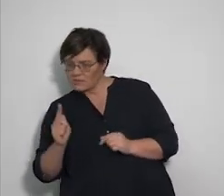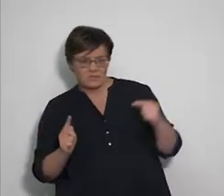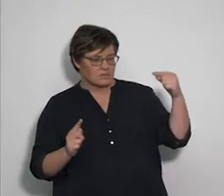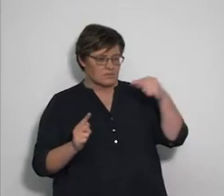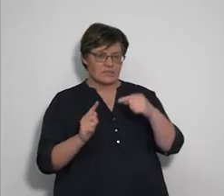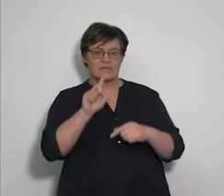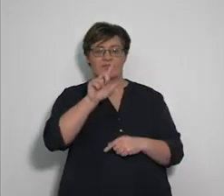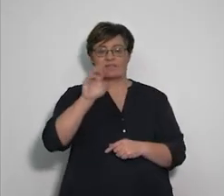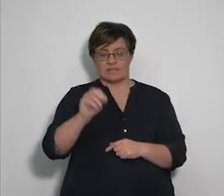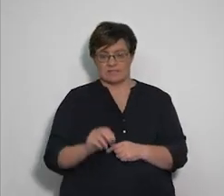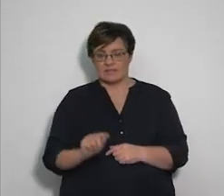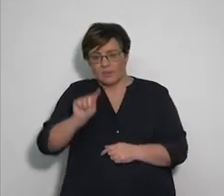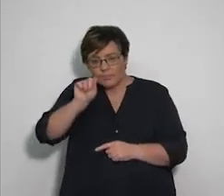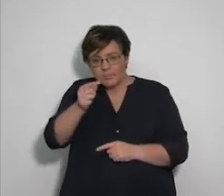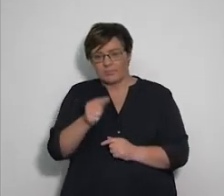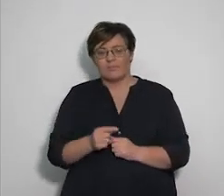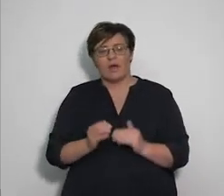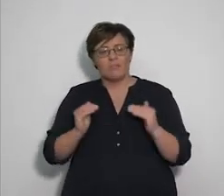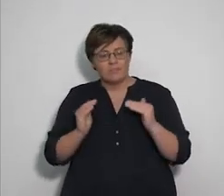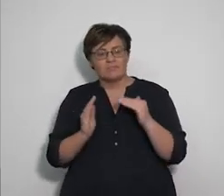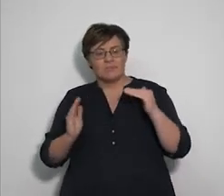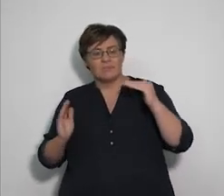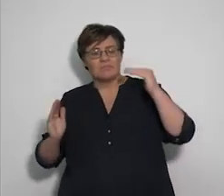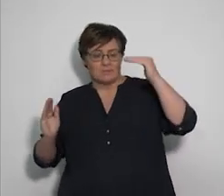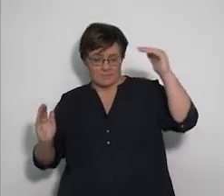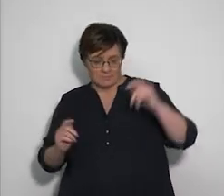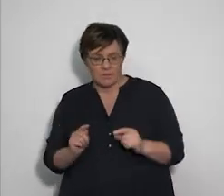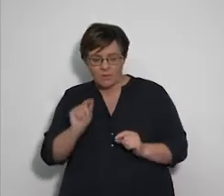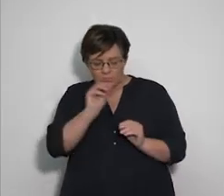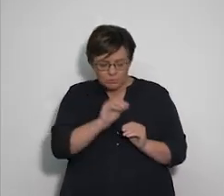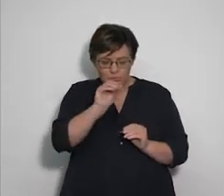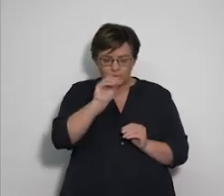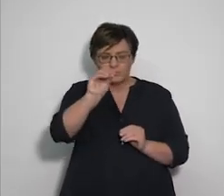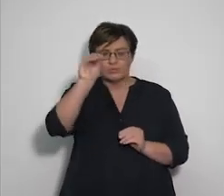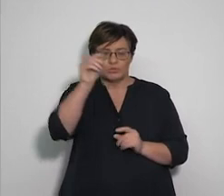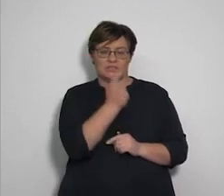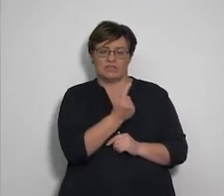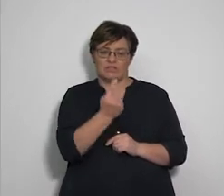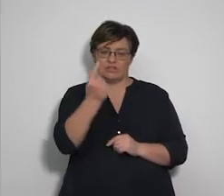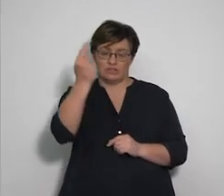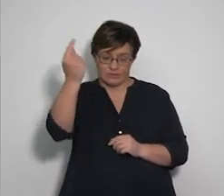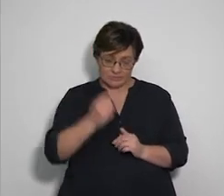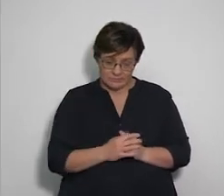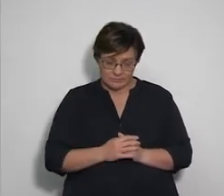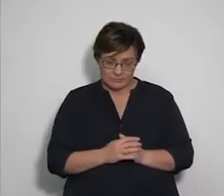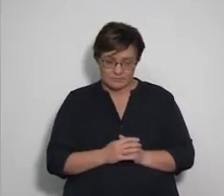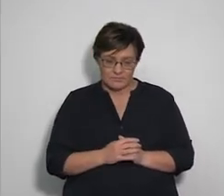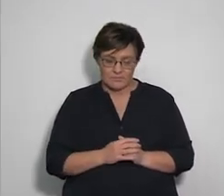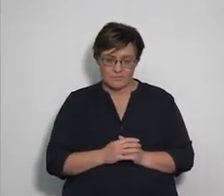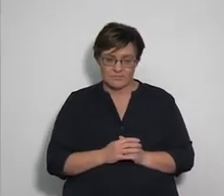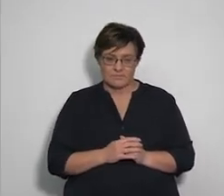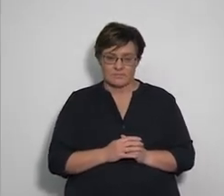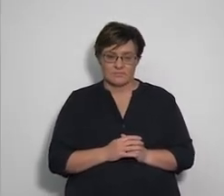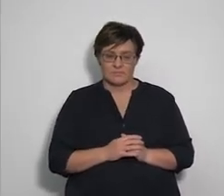up at 70. And so on. We're going to plot each individual